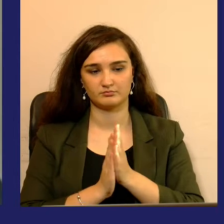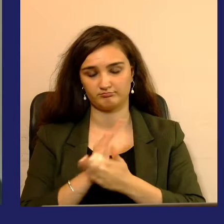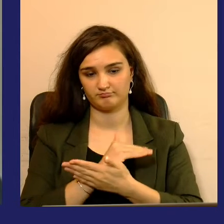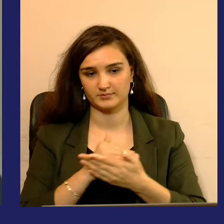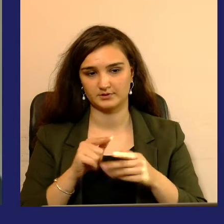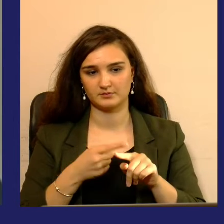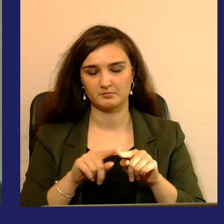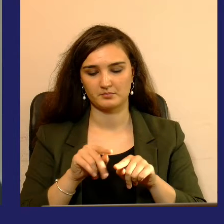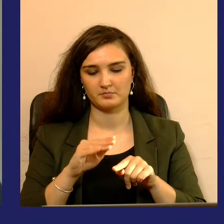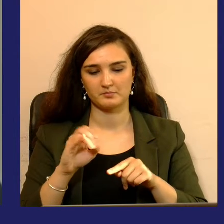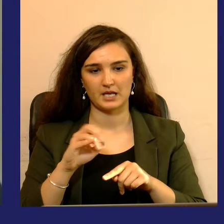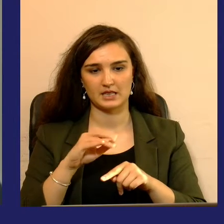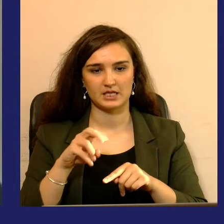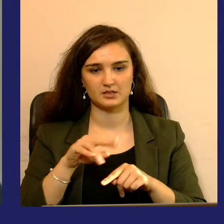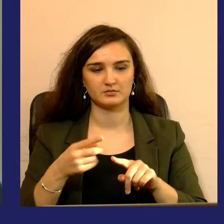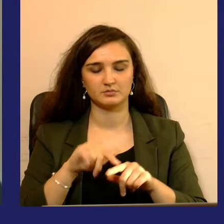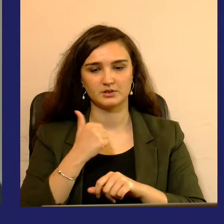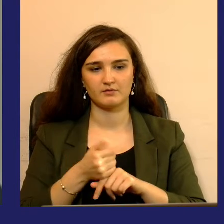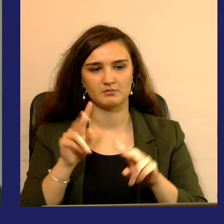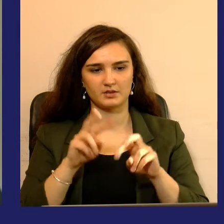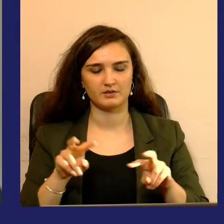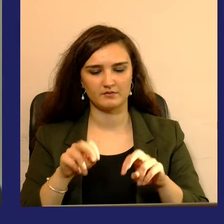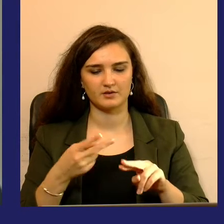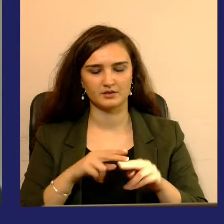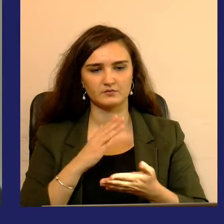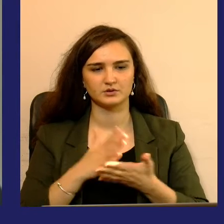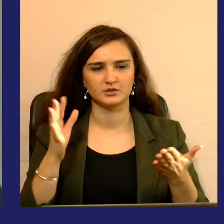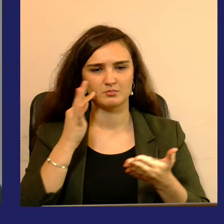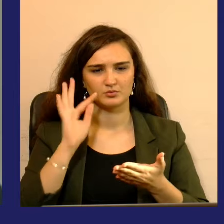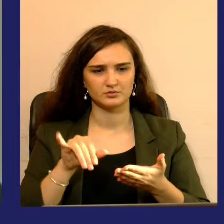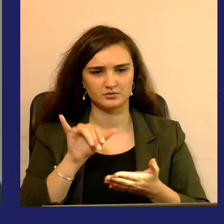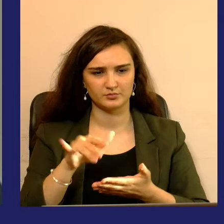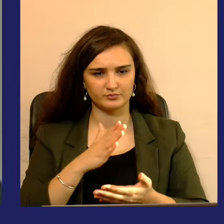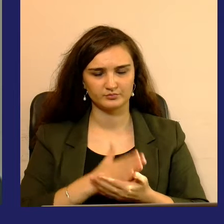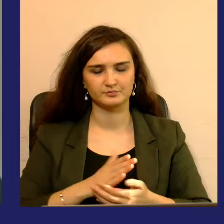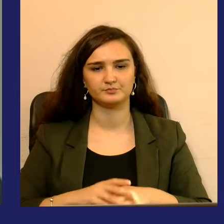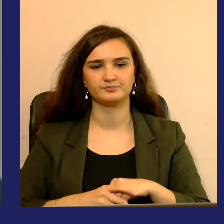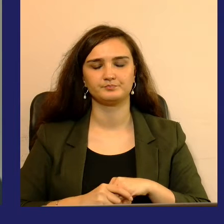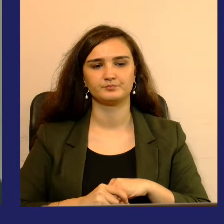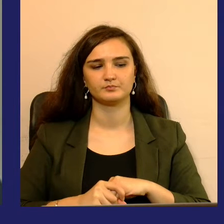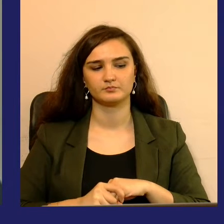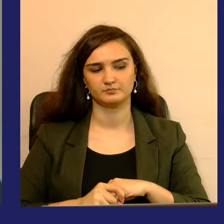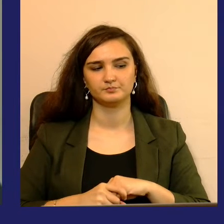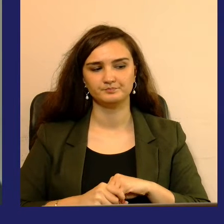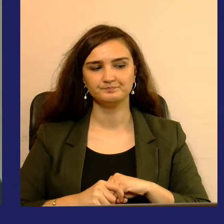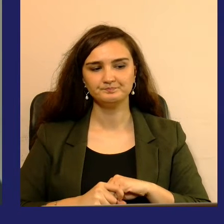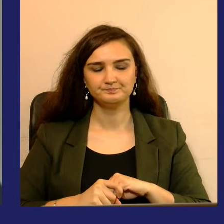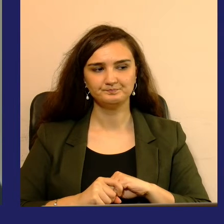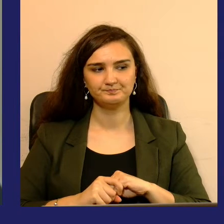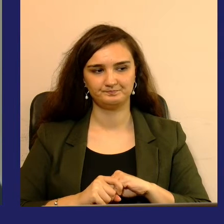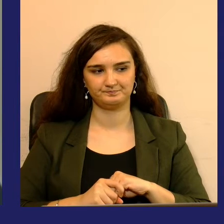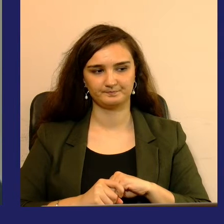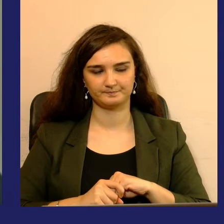rich experience and great knowledge of this best practices from the Open Government Partnership. So please, Joe, floor is yours